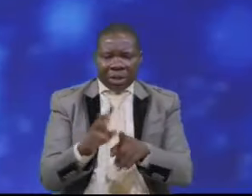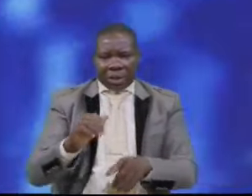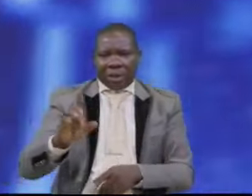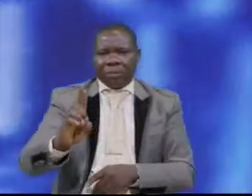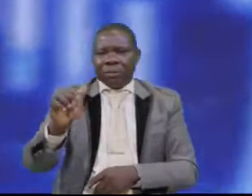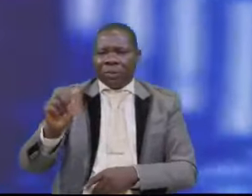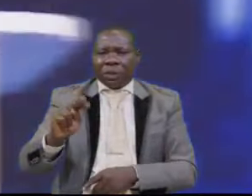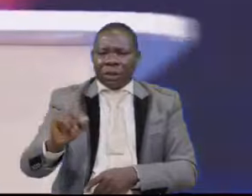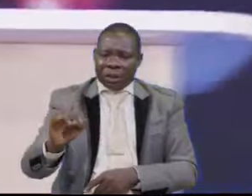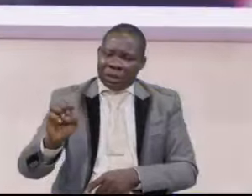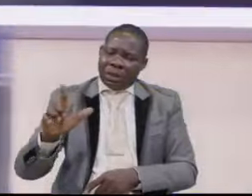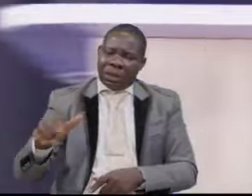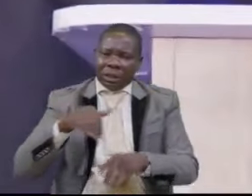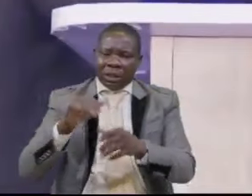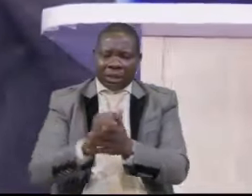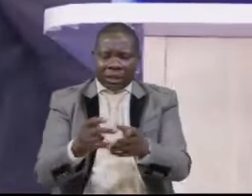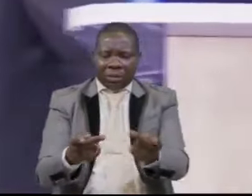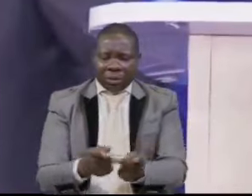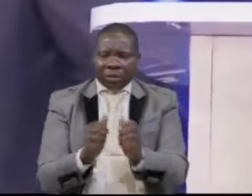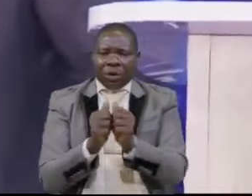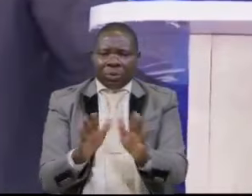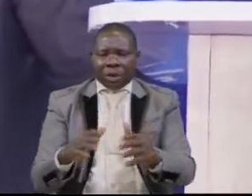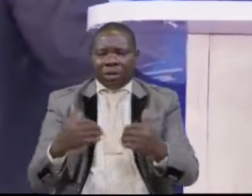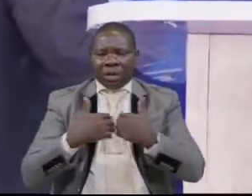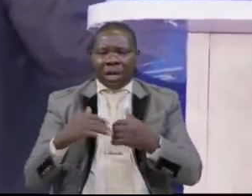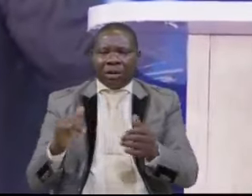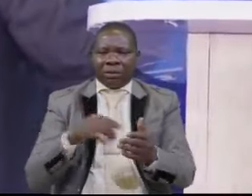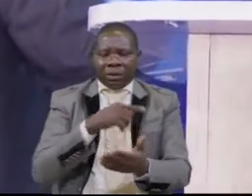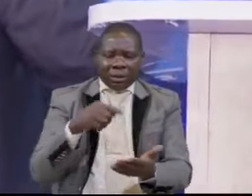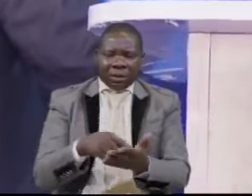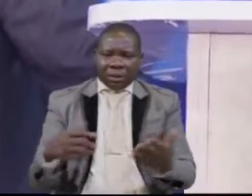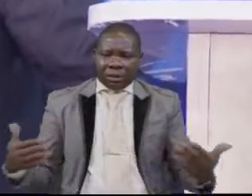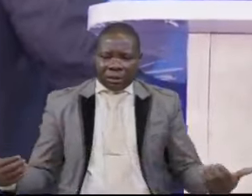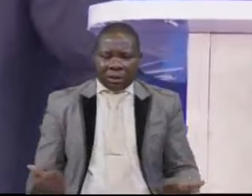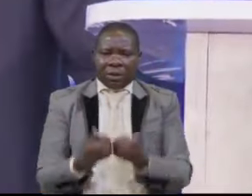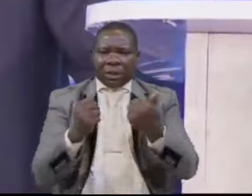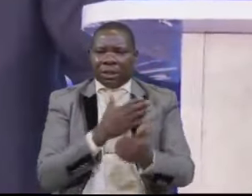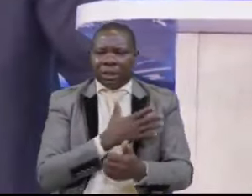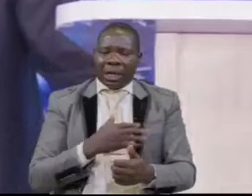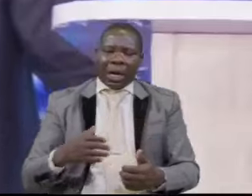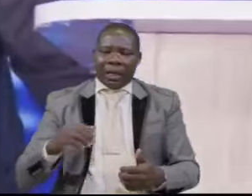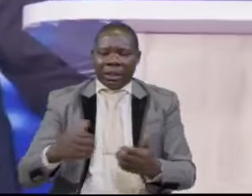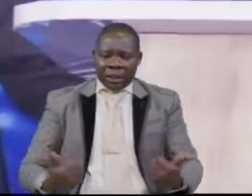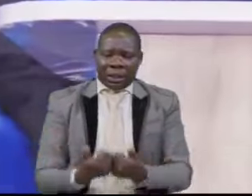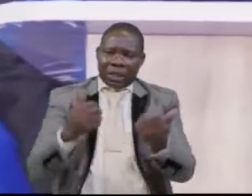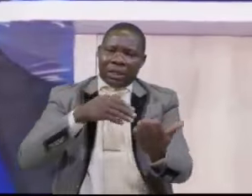without having this challenge and re-challenge and tough-mindedness